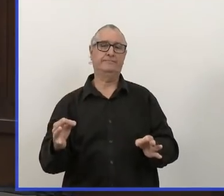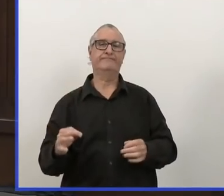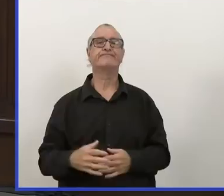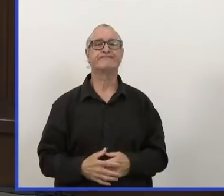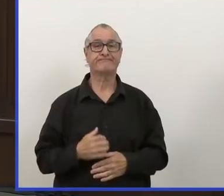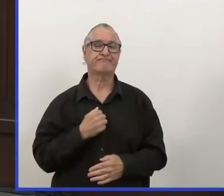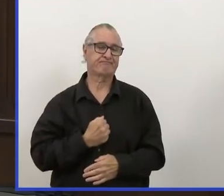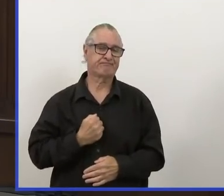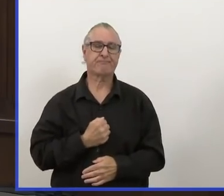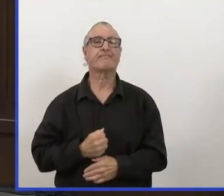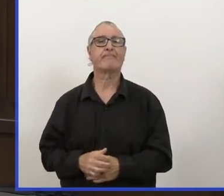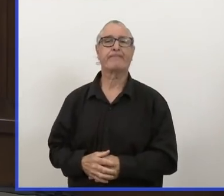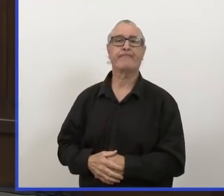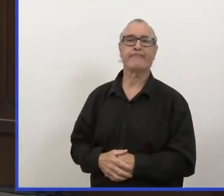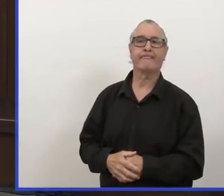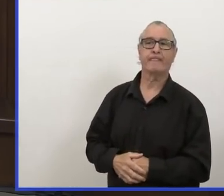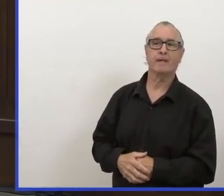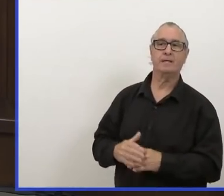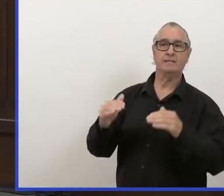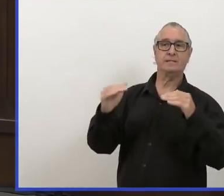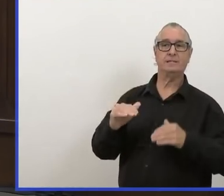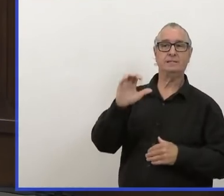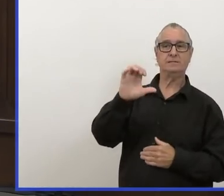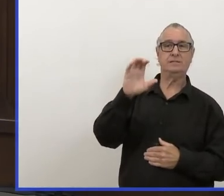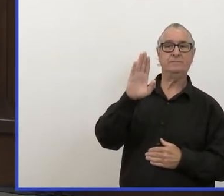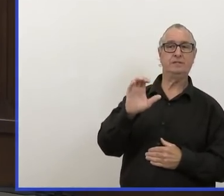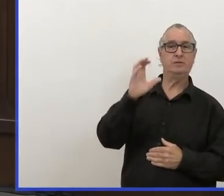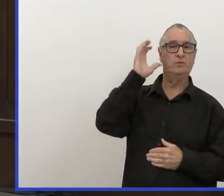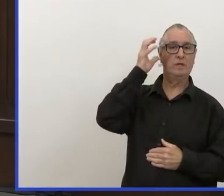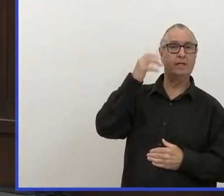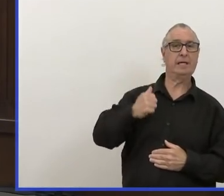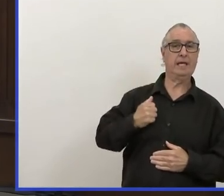From CBC Radio Canada, Zoe. Good afternoon,